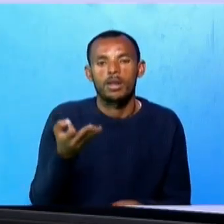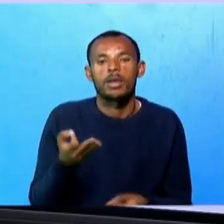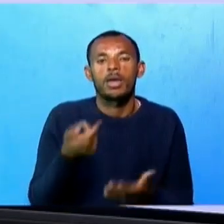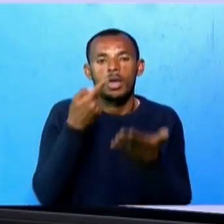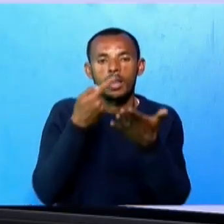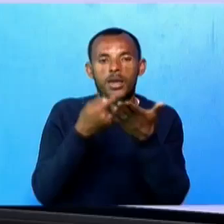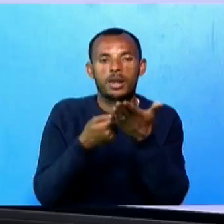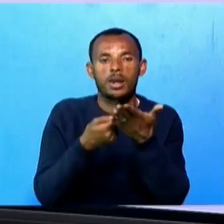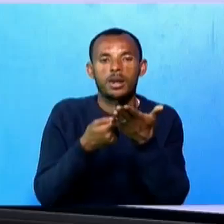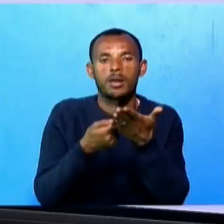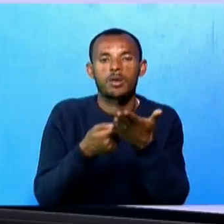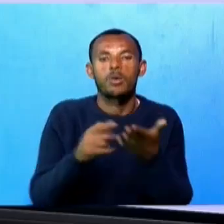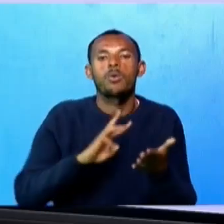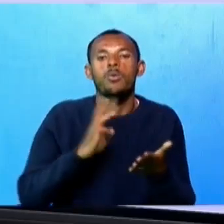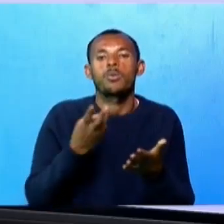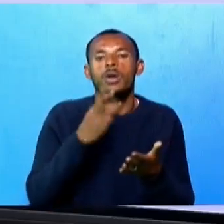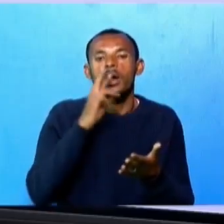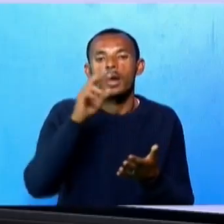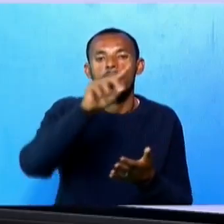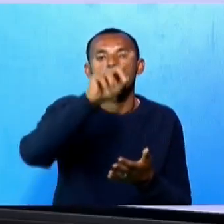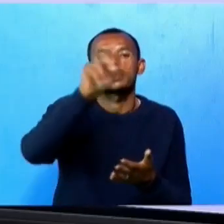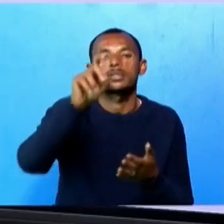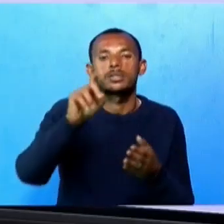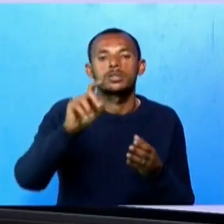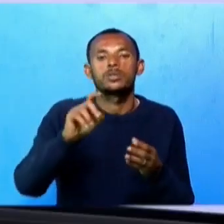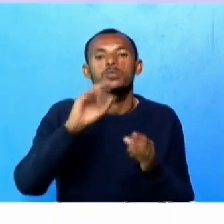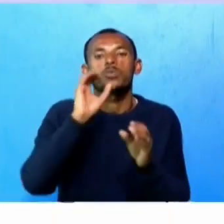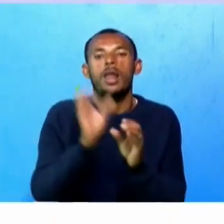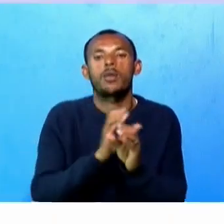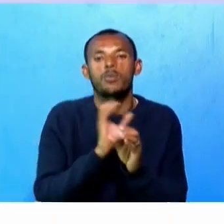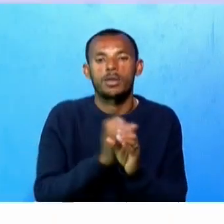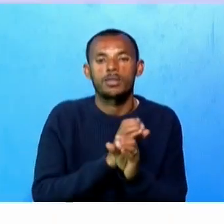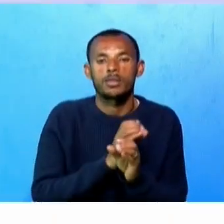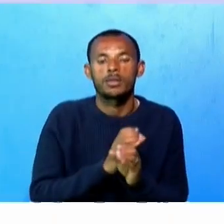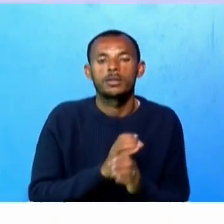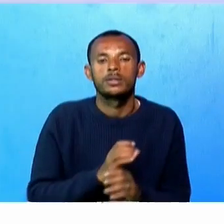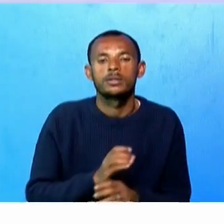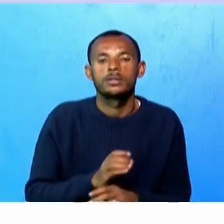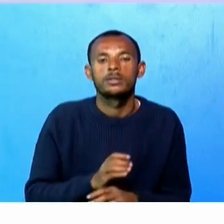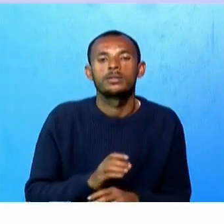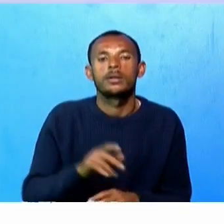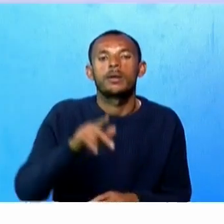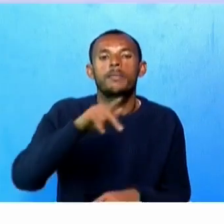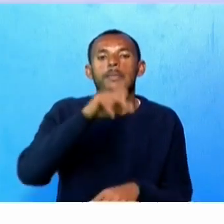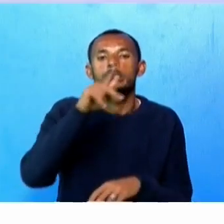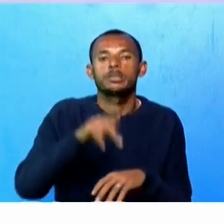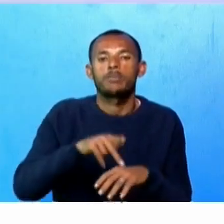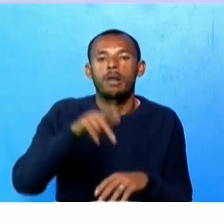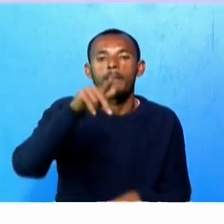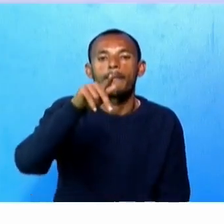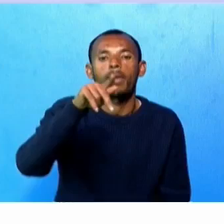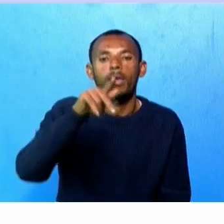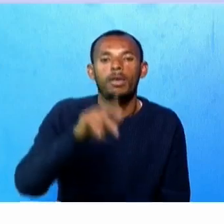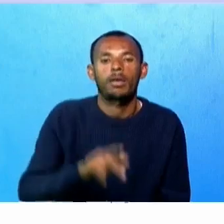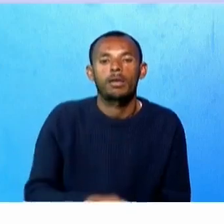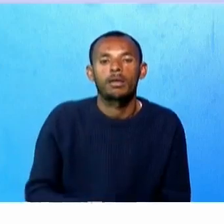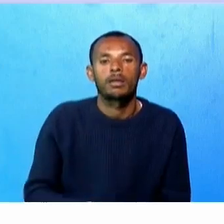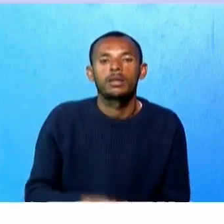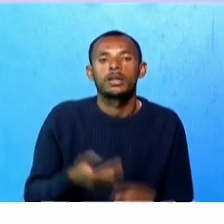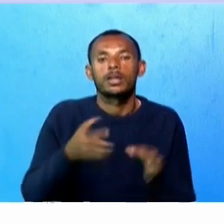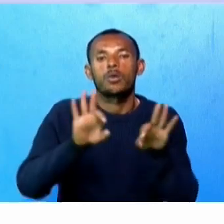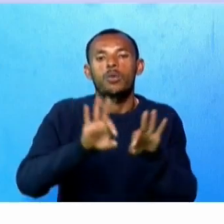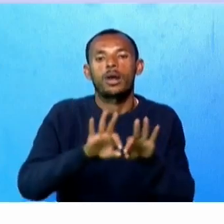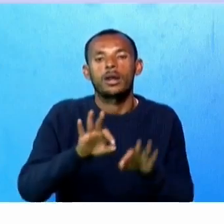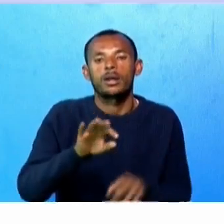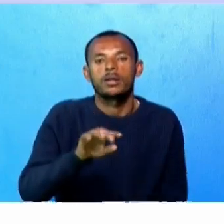here we are asked to calculate the principal. Okay, the required thing